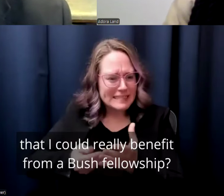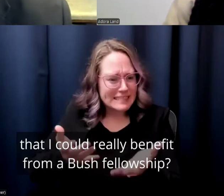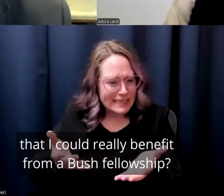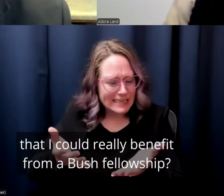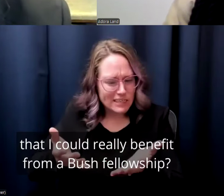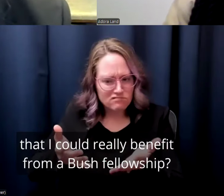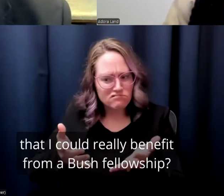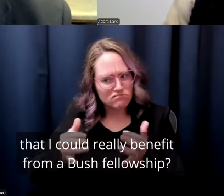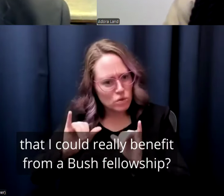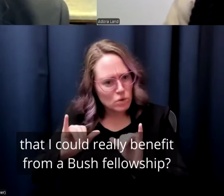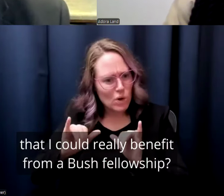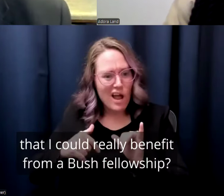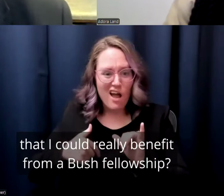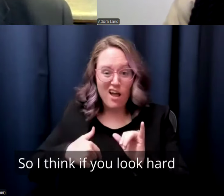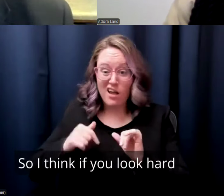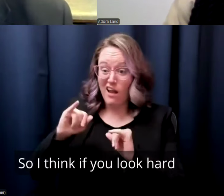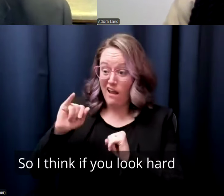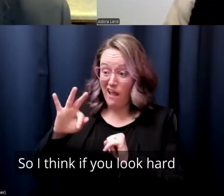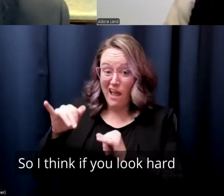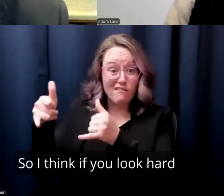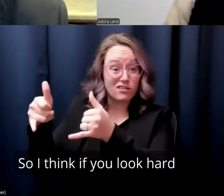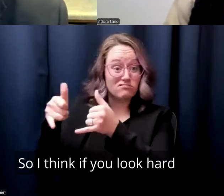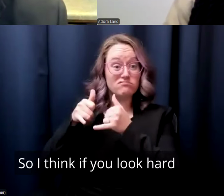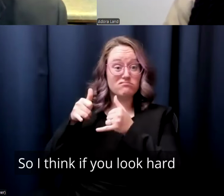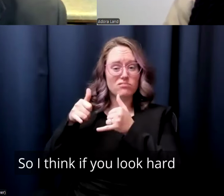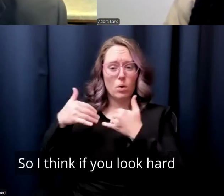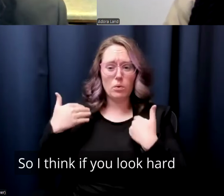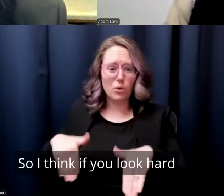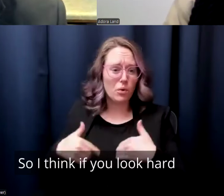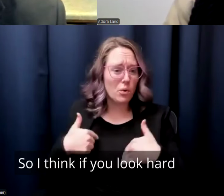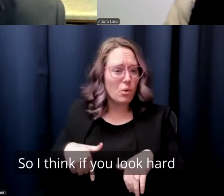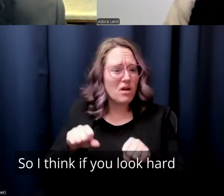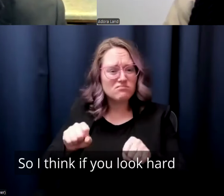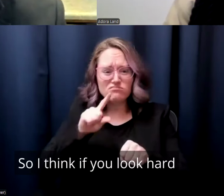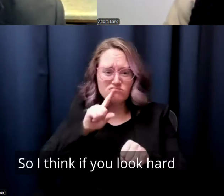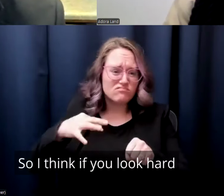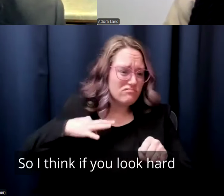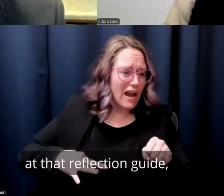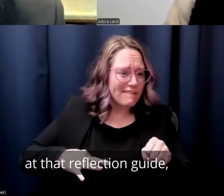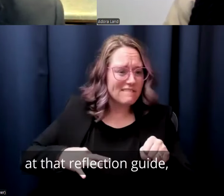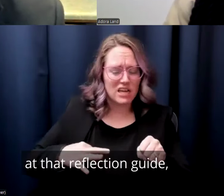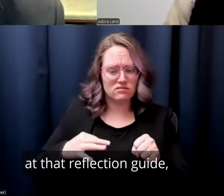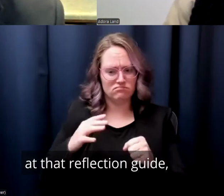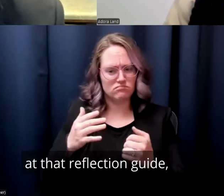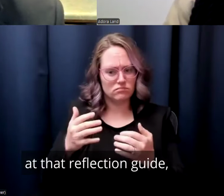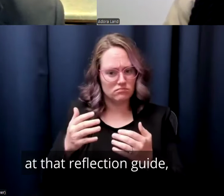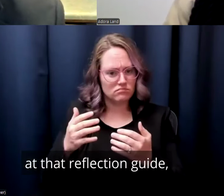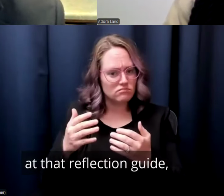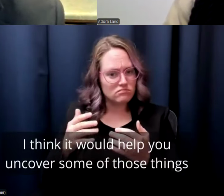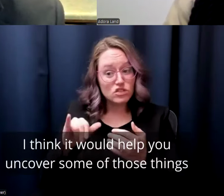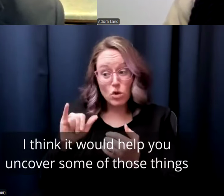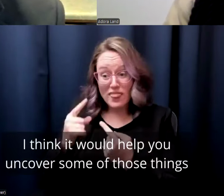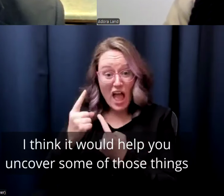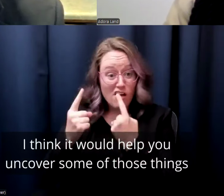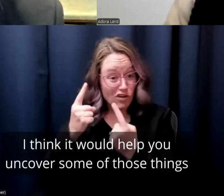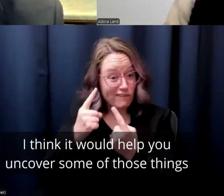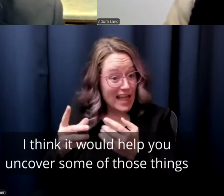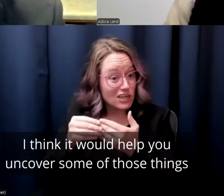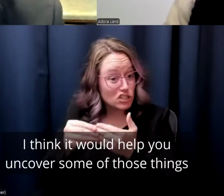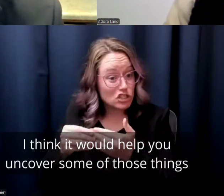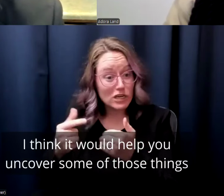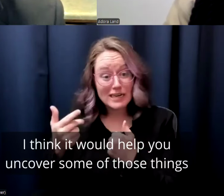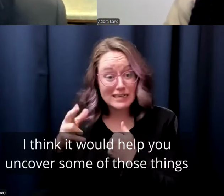really benefit from a Bush Fellowship? So I think if you look hard at that reflection guide, I think it would help